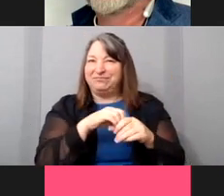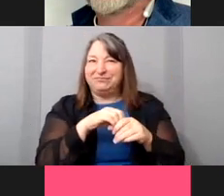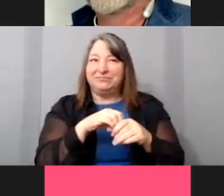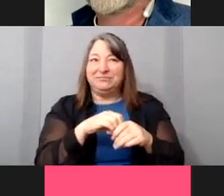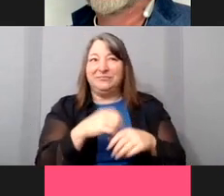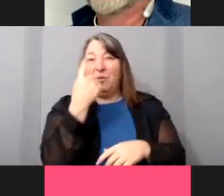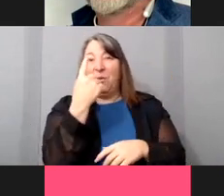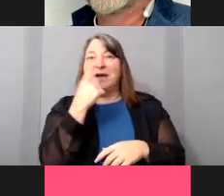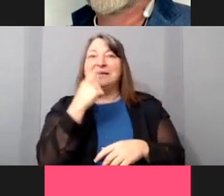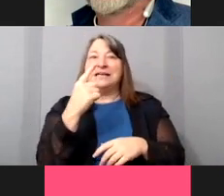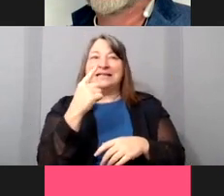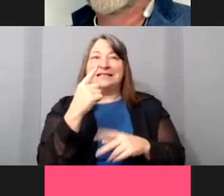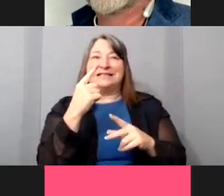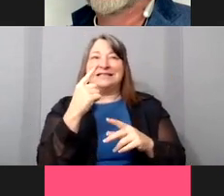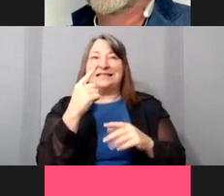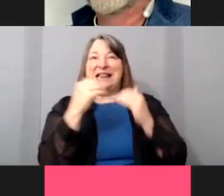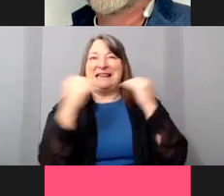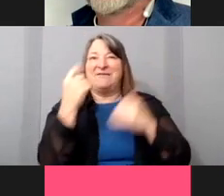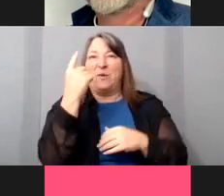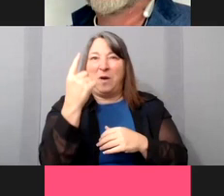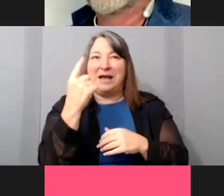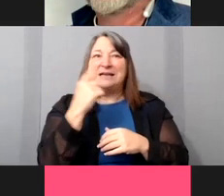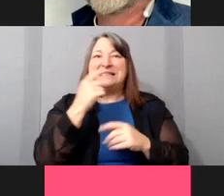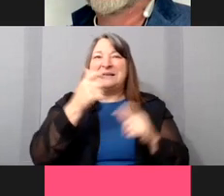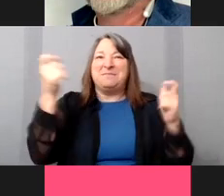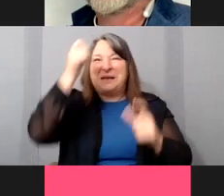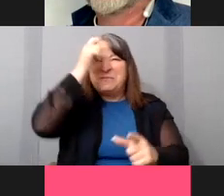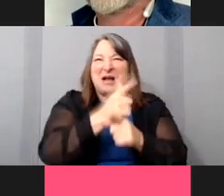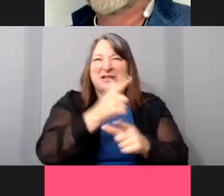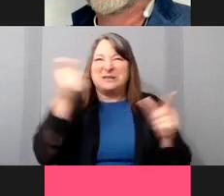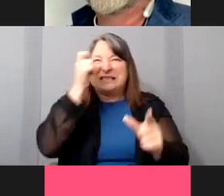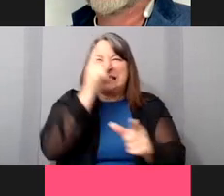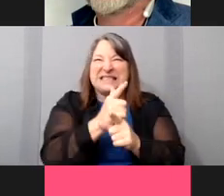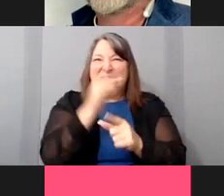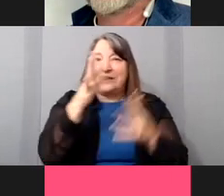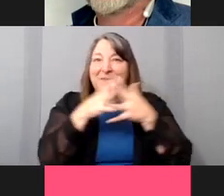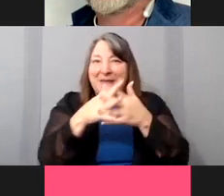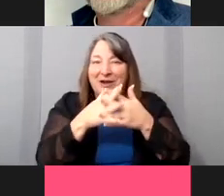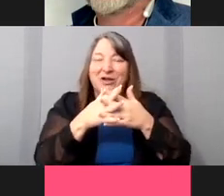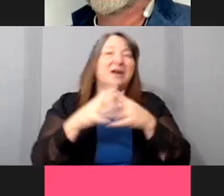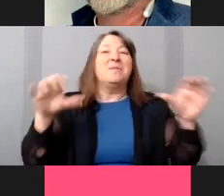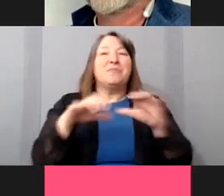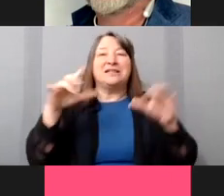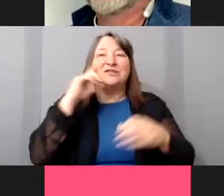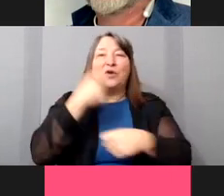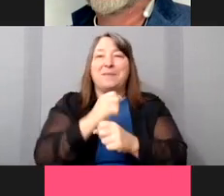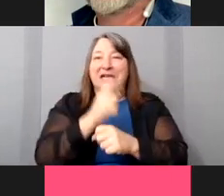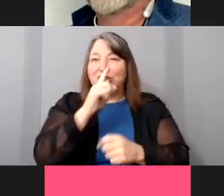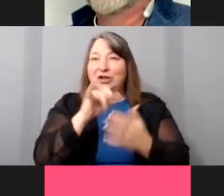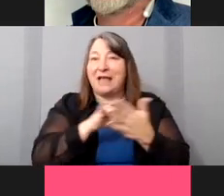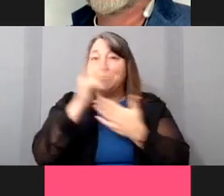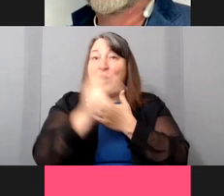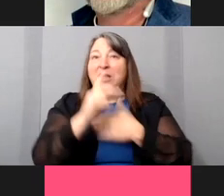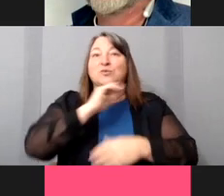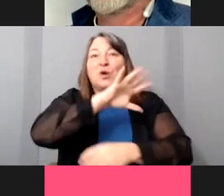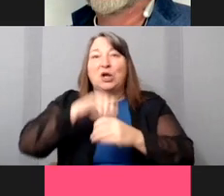of a population level one is we did work with Big Brothers Big Sisters of America on practices for making sure that programs were inclusive